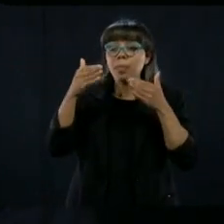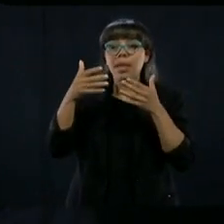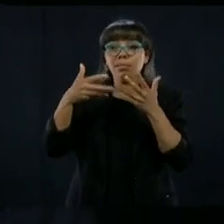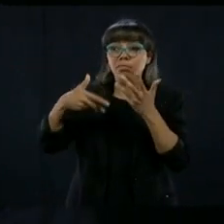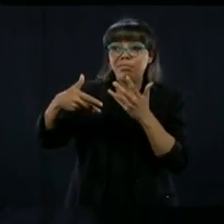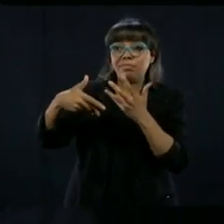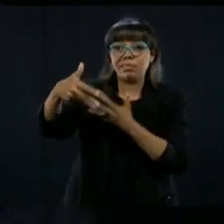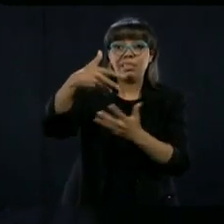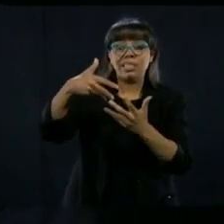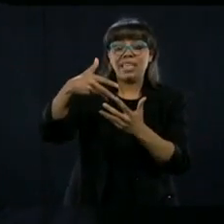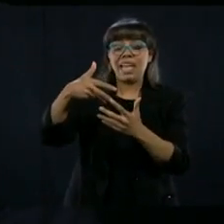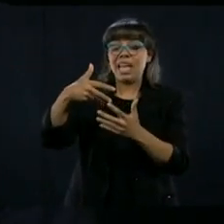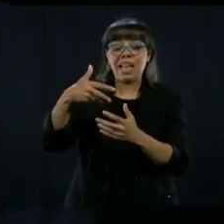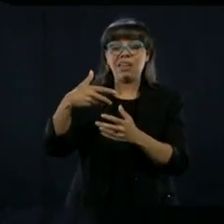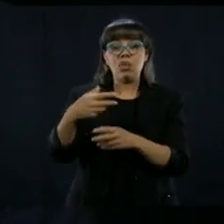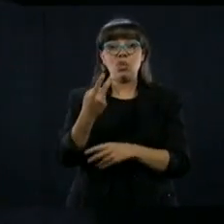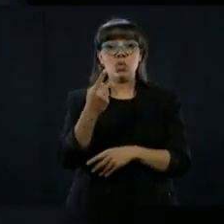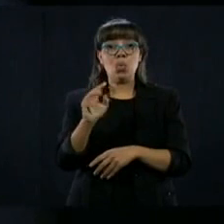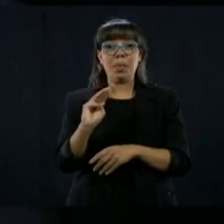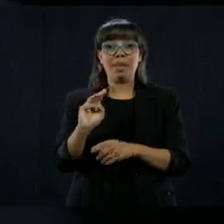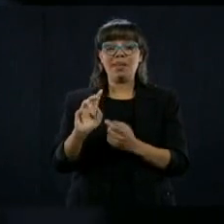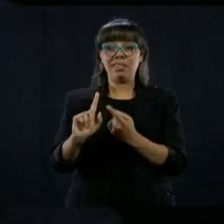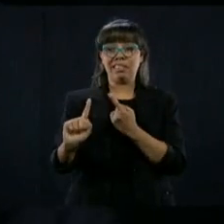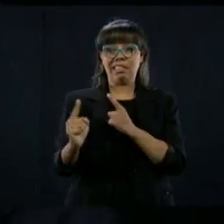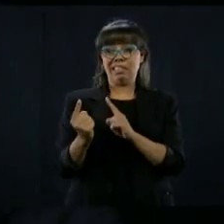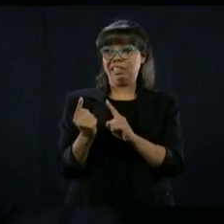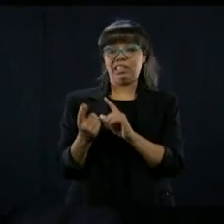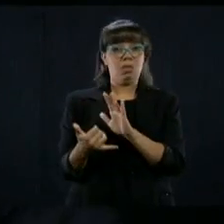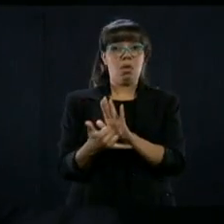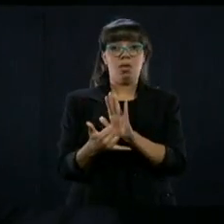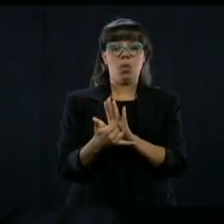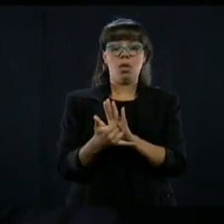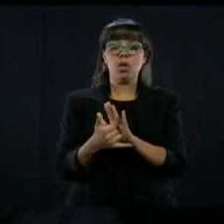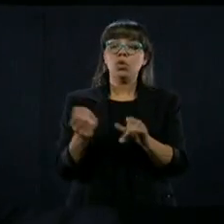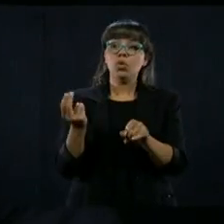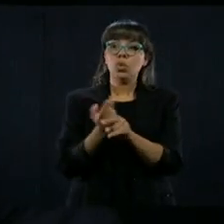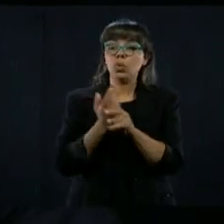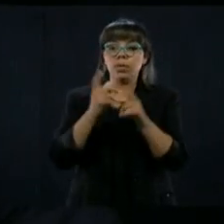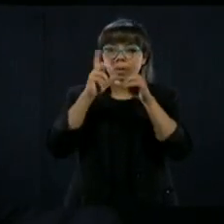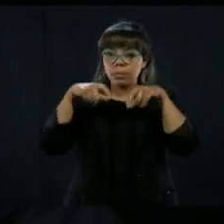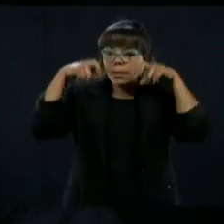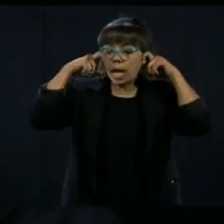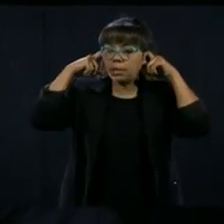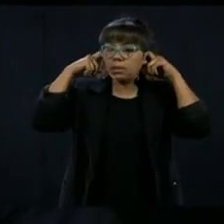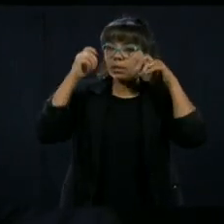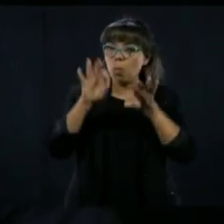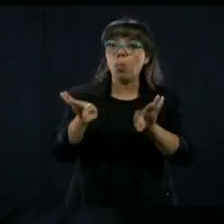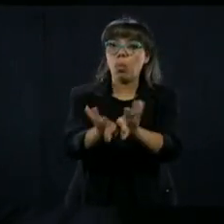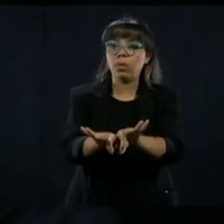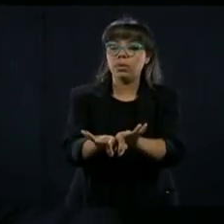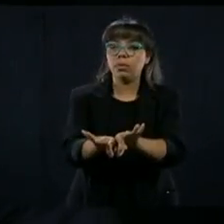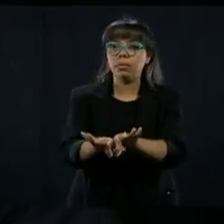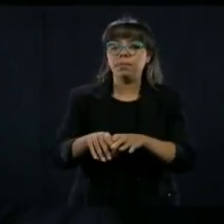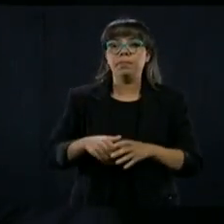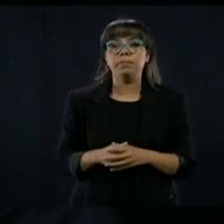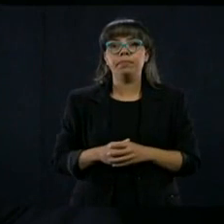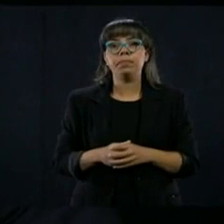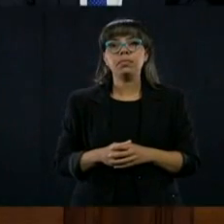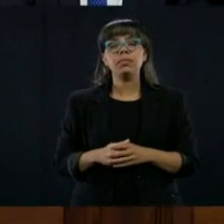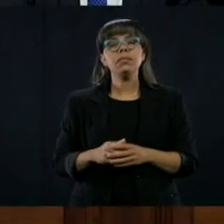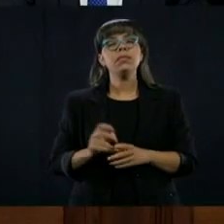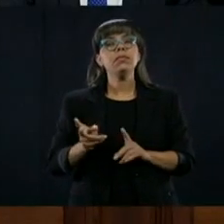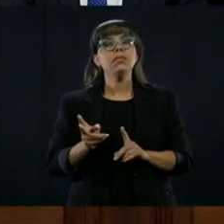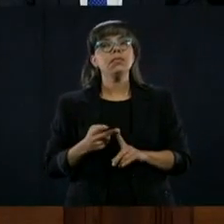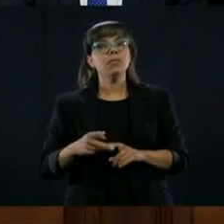better that you have a mask. So this is a recommendation of the public health. And with the respect